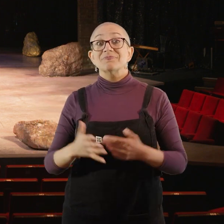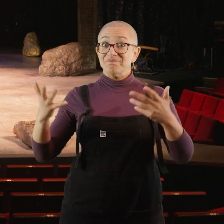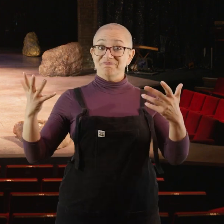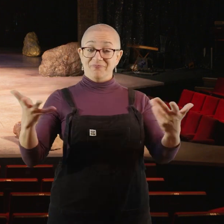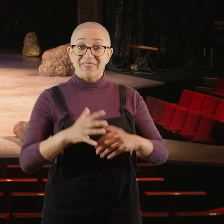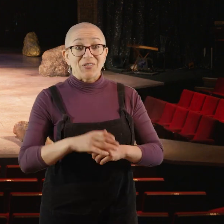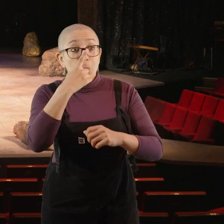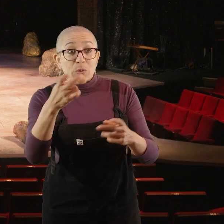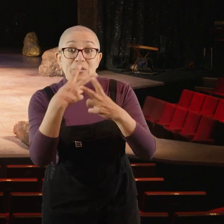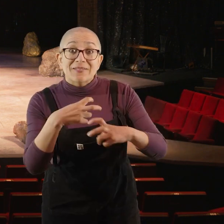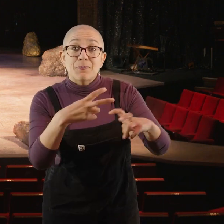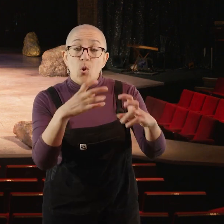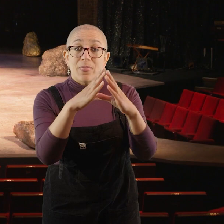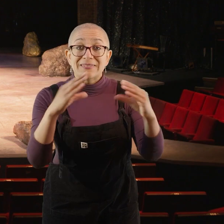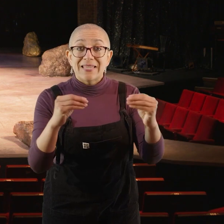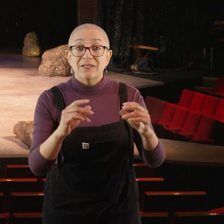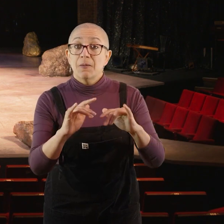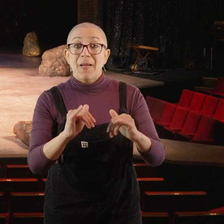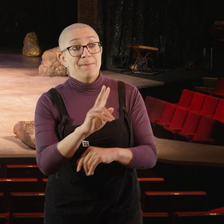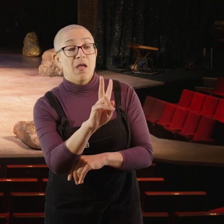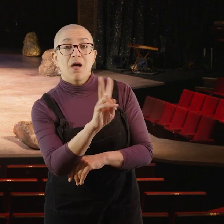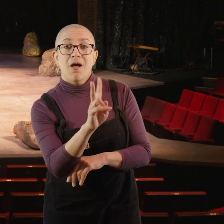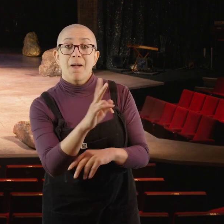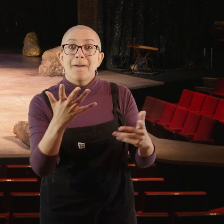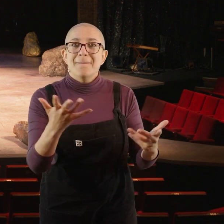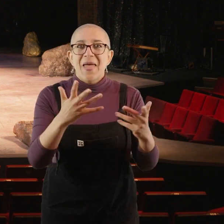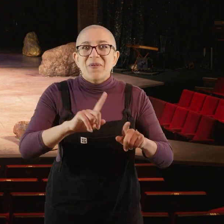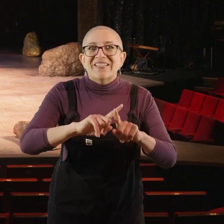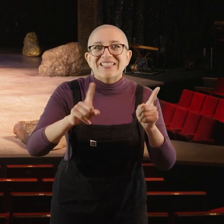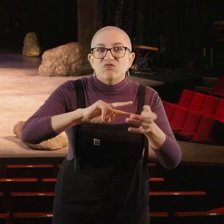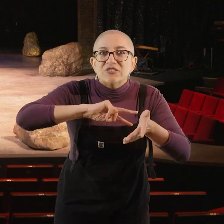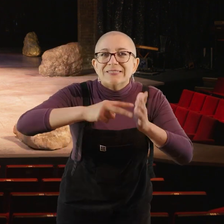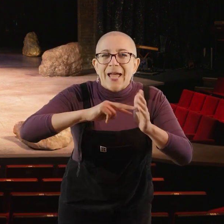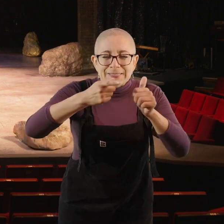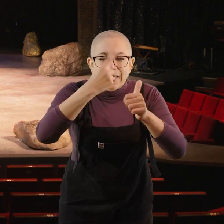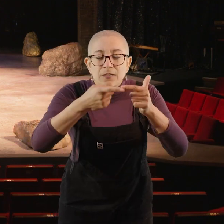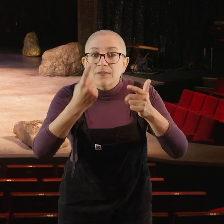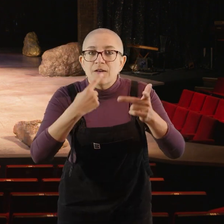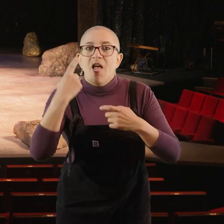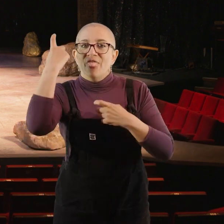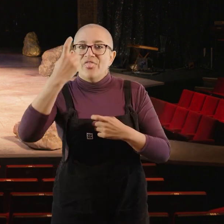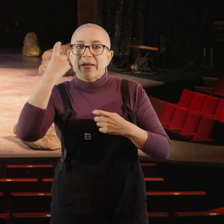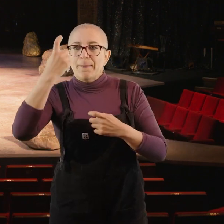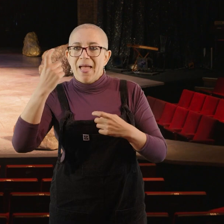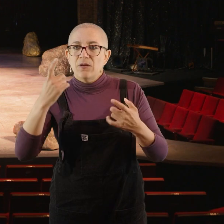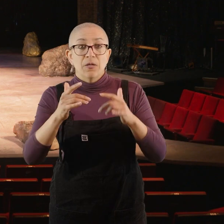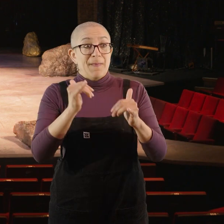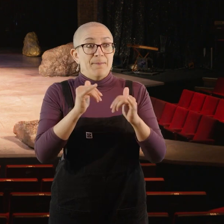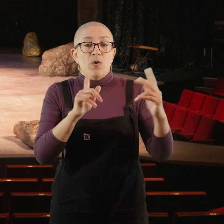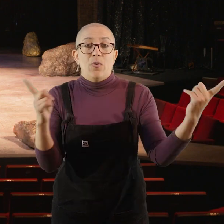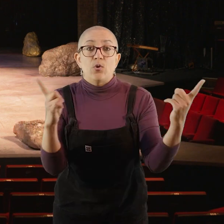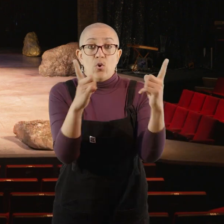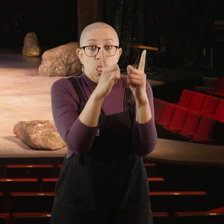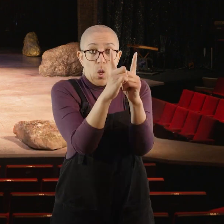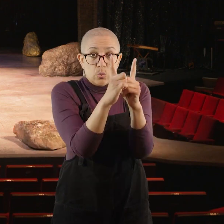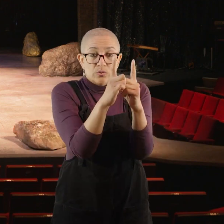know, for now, just really play with all those tactics and think about, you know, maybe when you're close and when